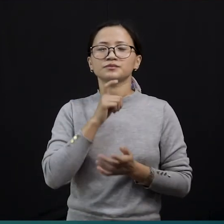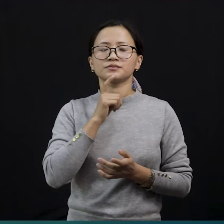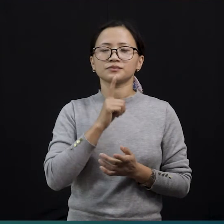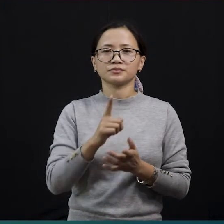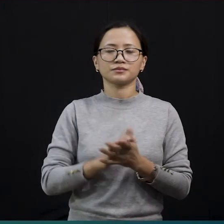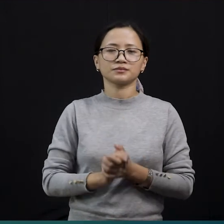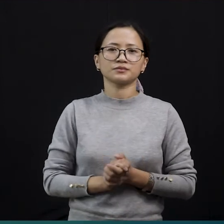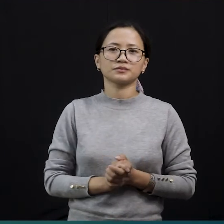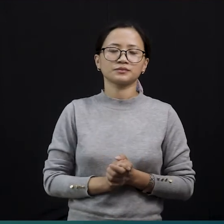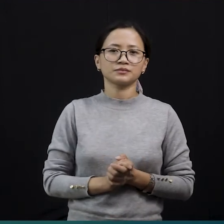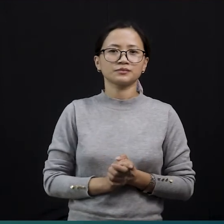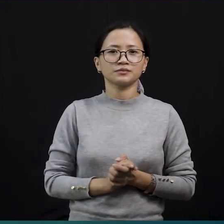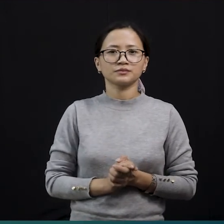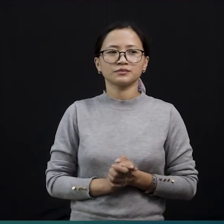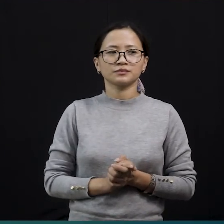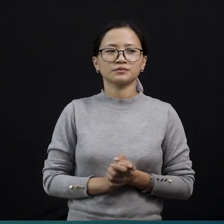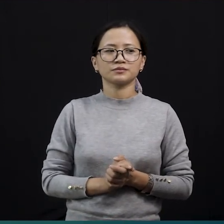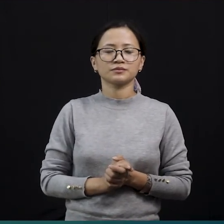say. And then